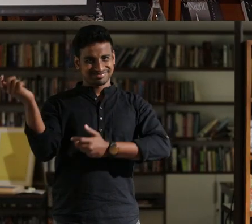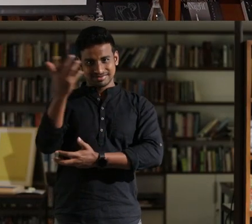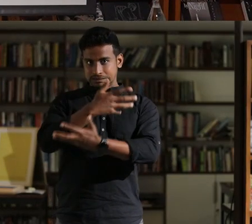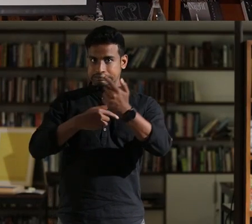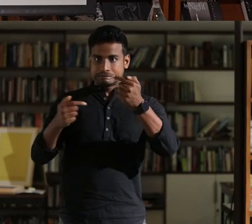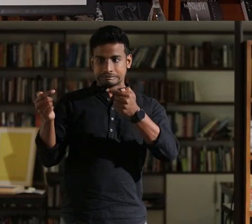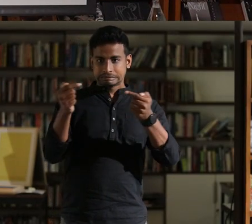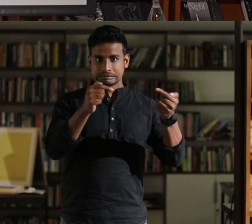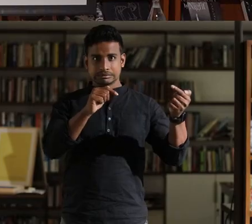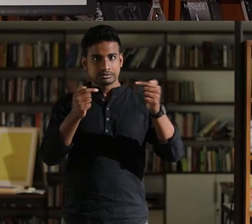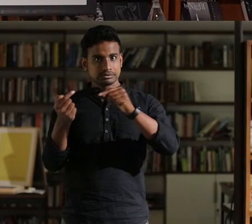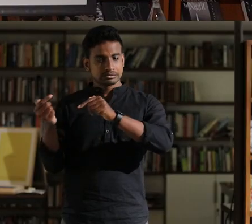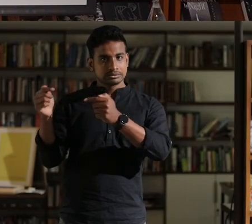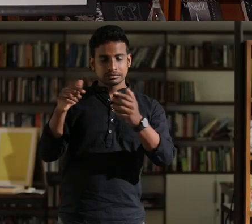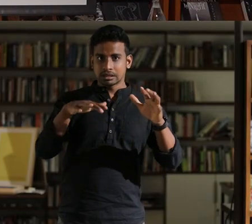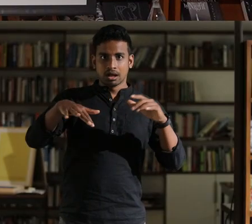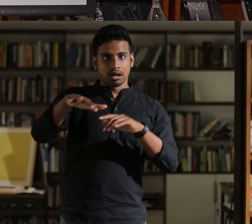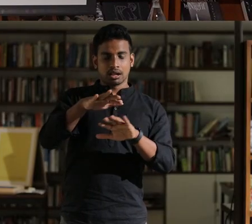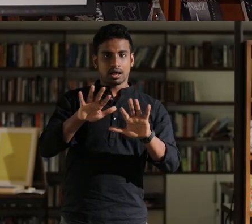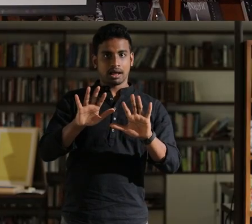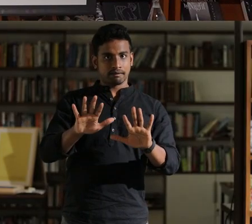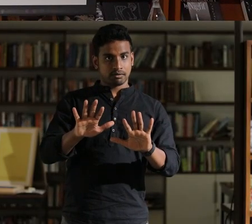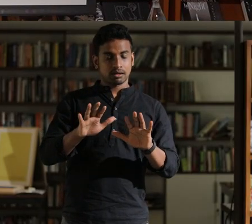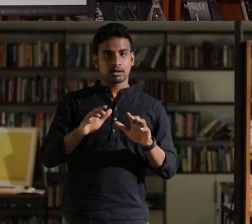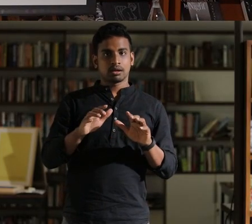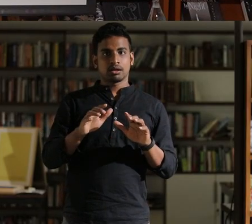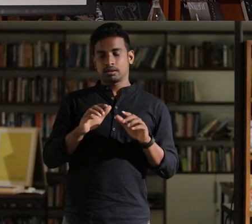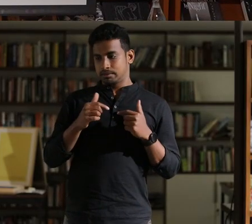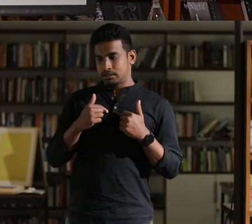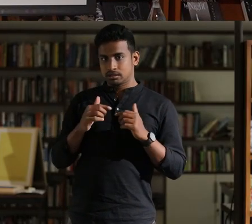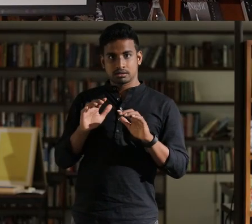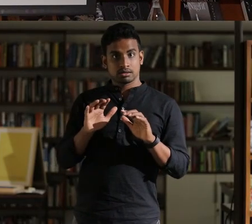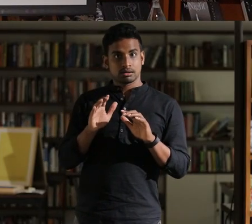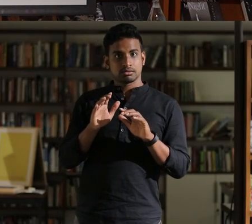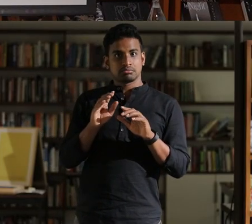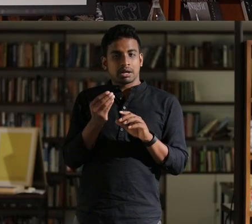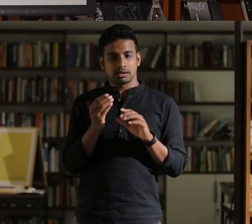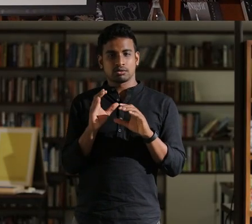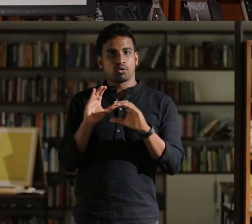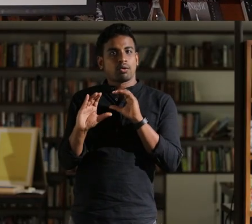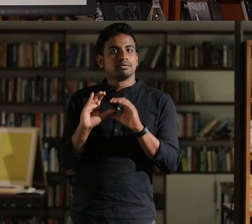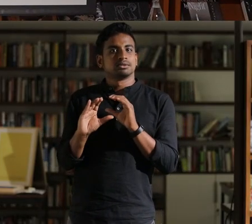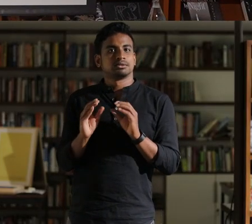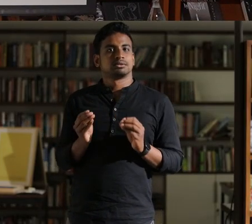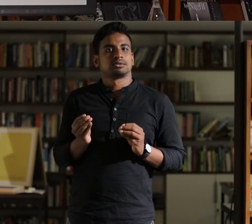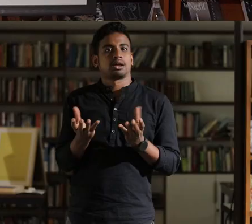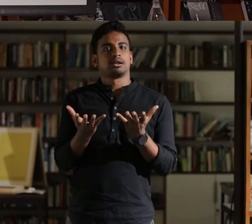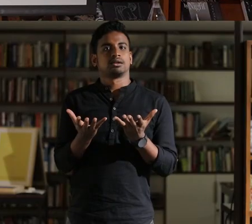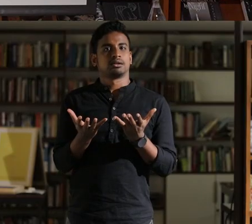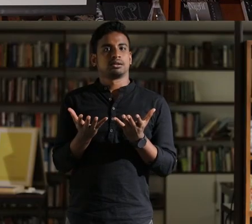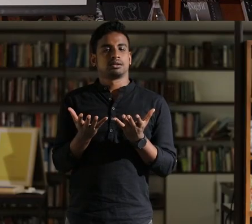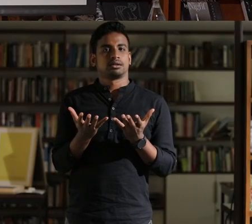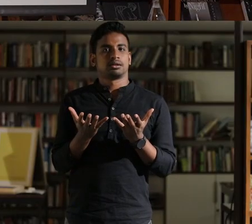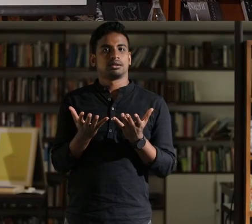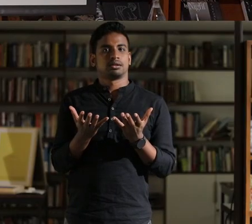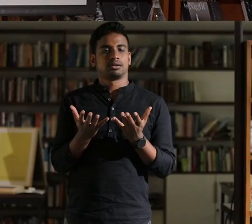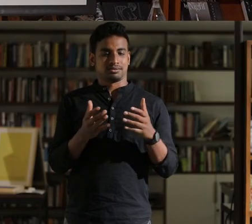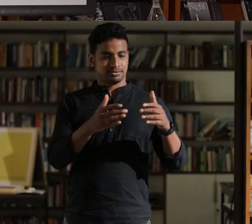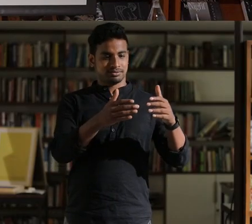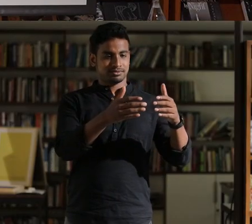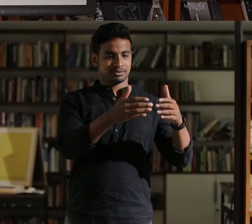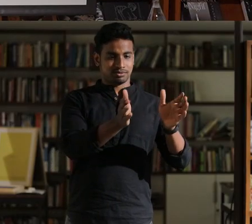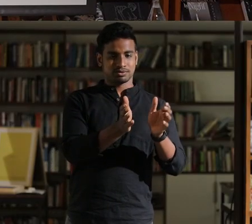have some way by which conversation can be created between people, between